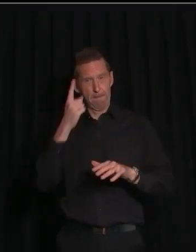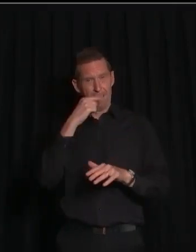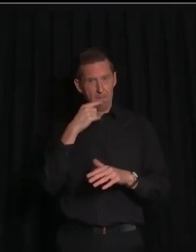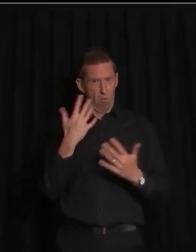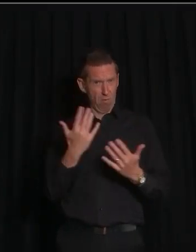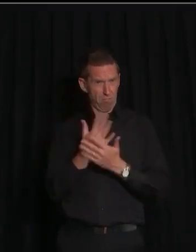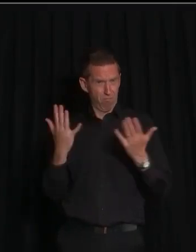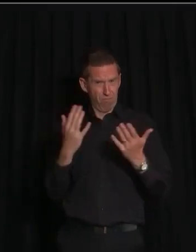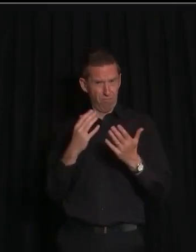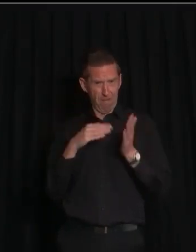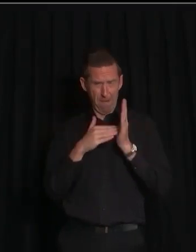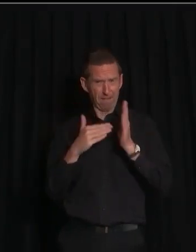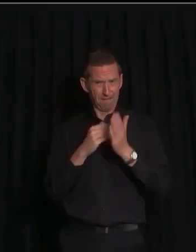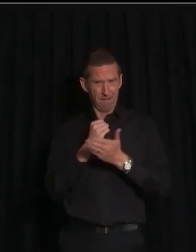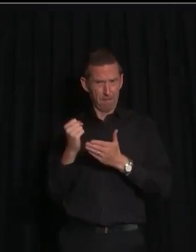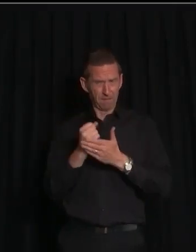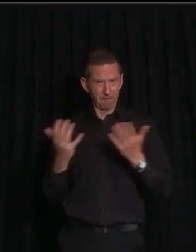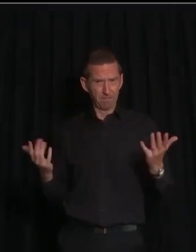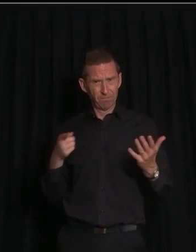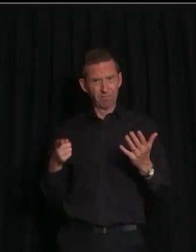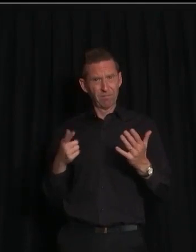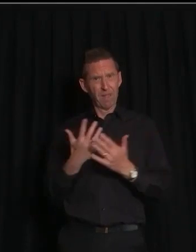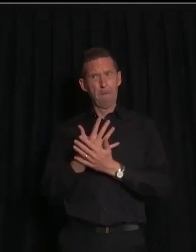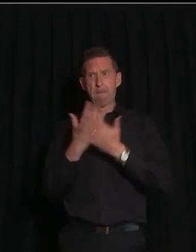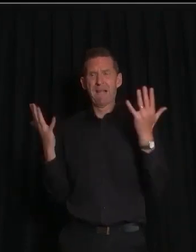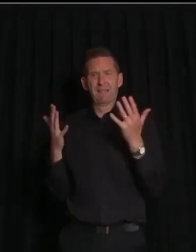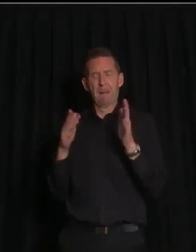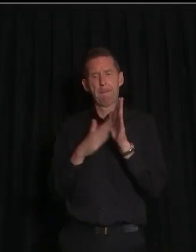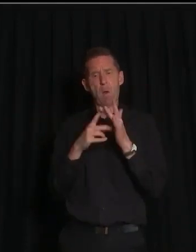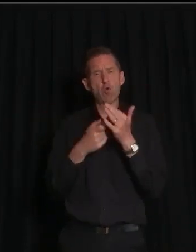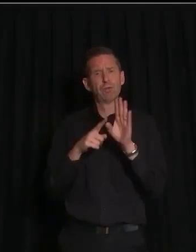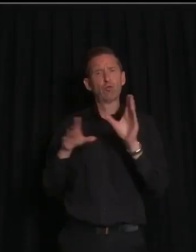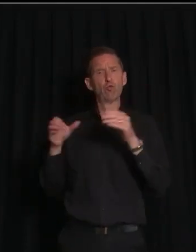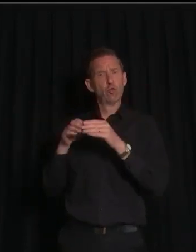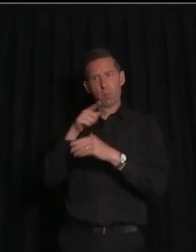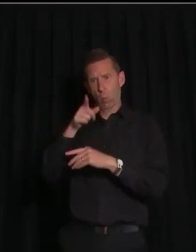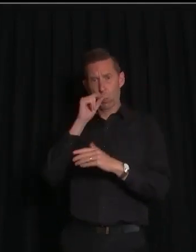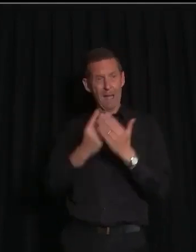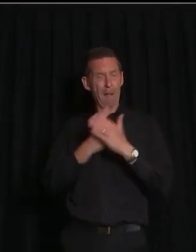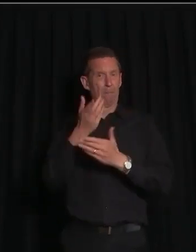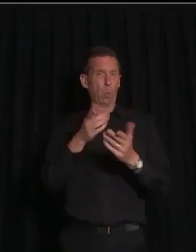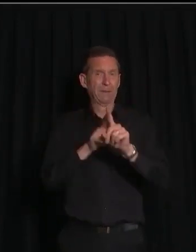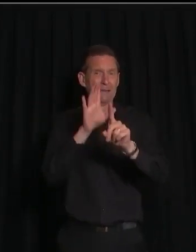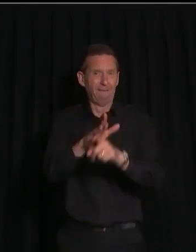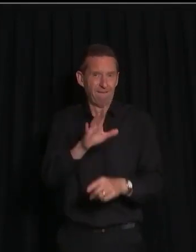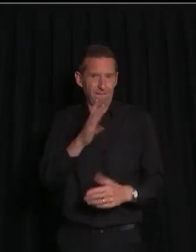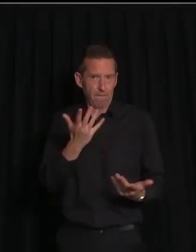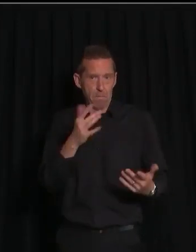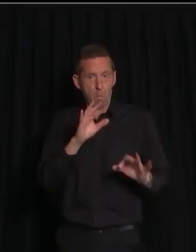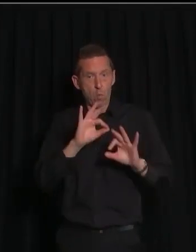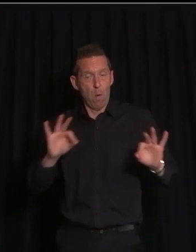and it's the largest minority group in the world that anyone can be a part of at any moment and any time. And